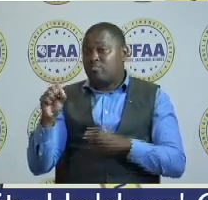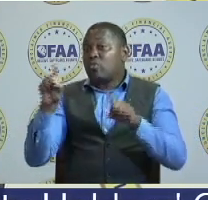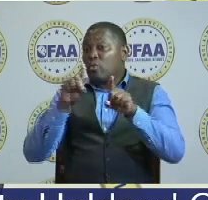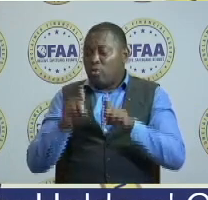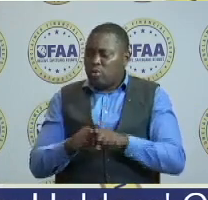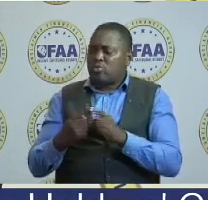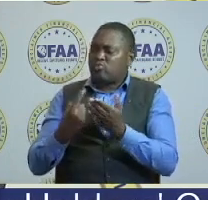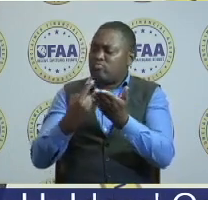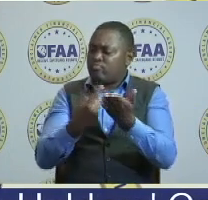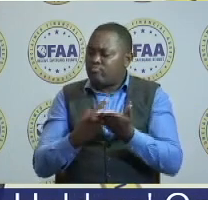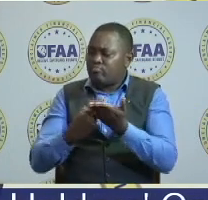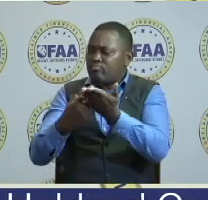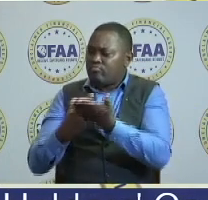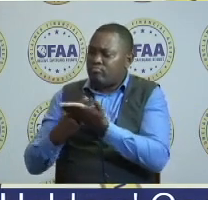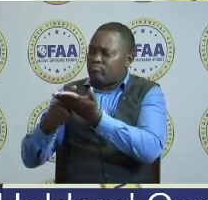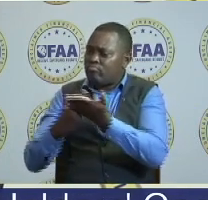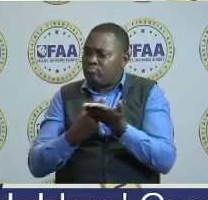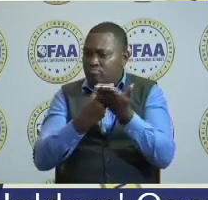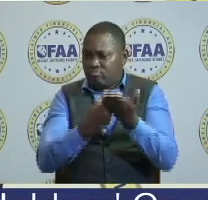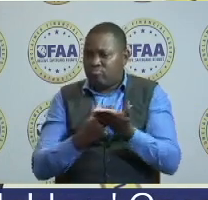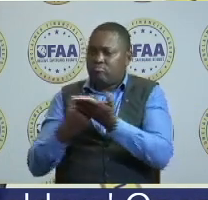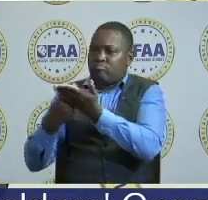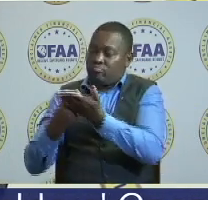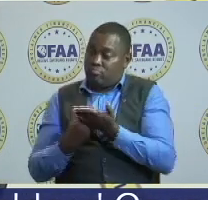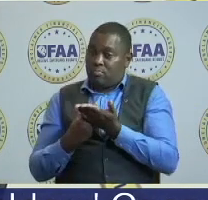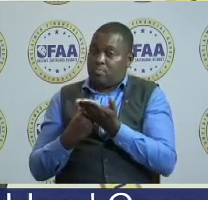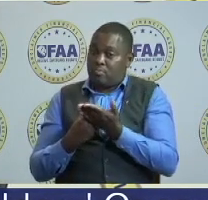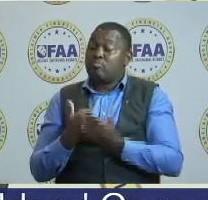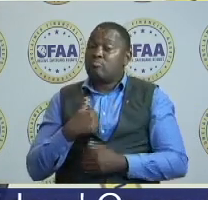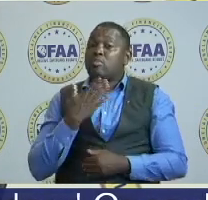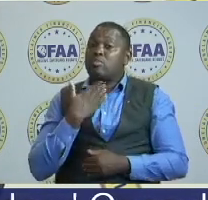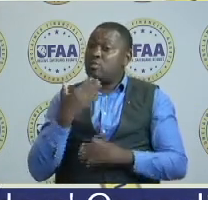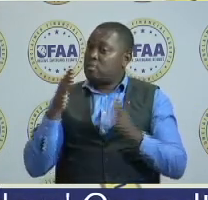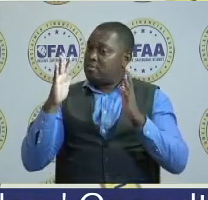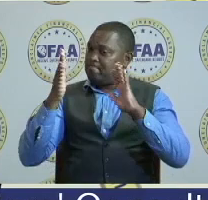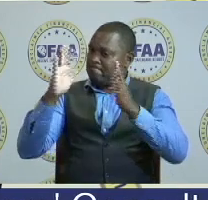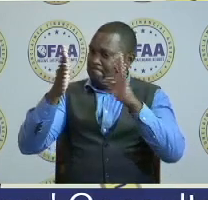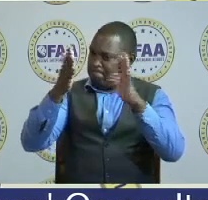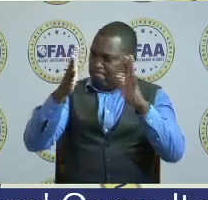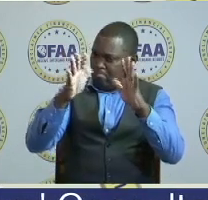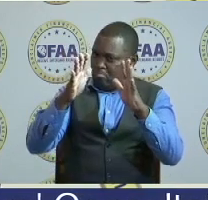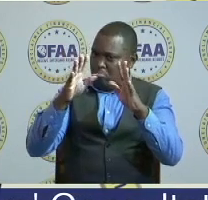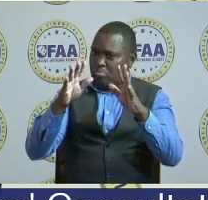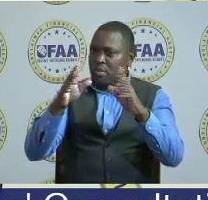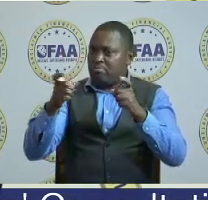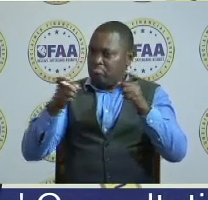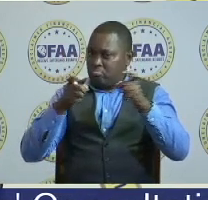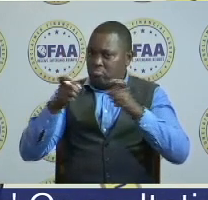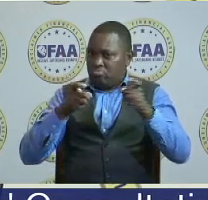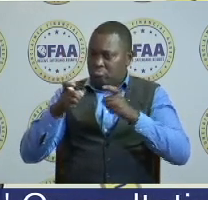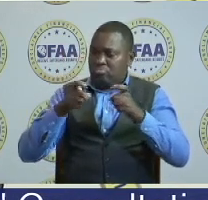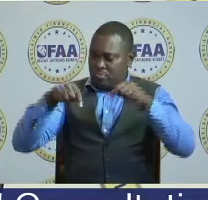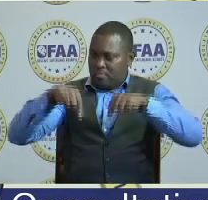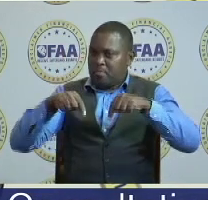a rich dialogue. And so I want to congratulate management and the team that have organized this